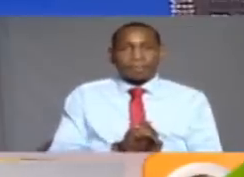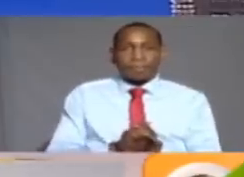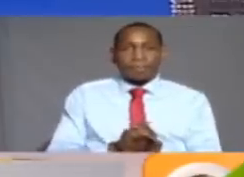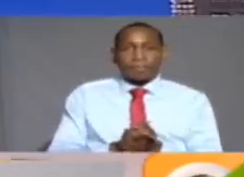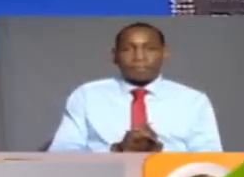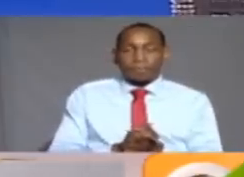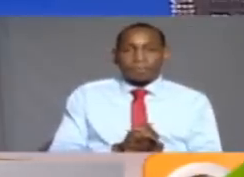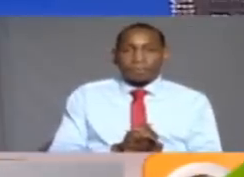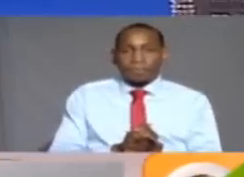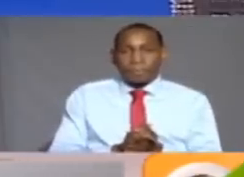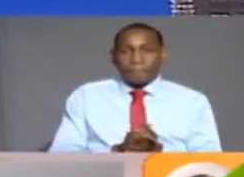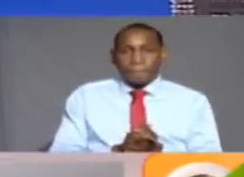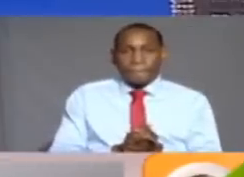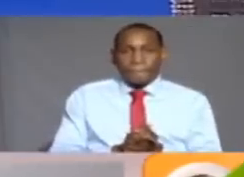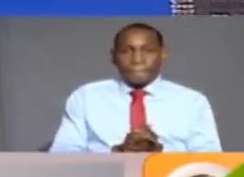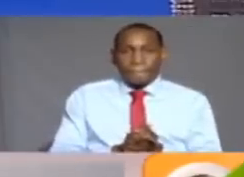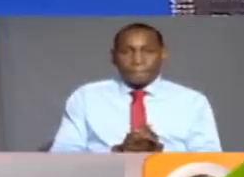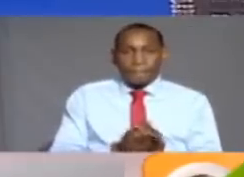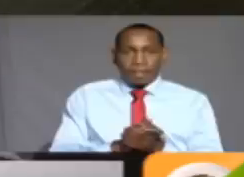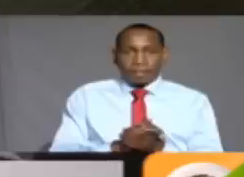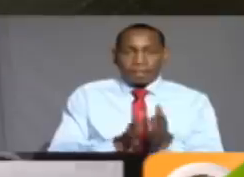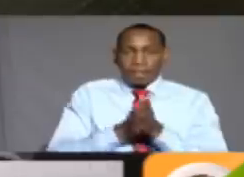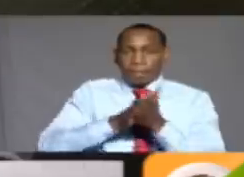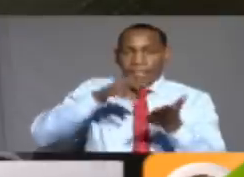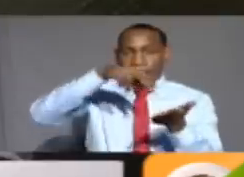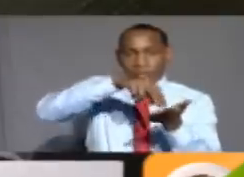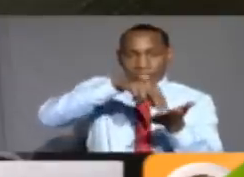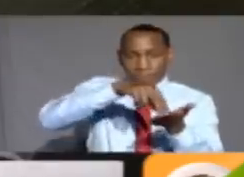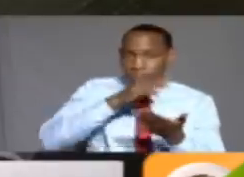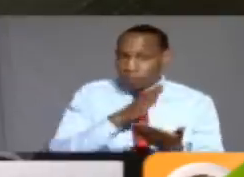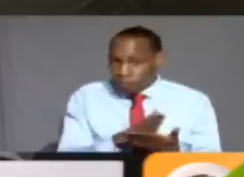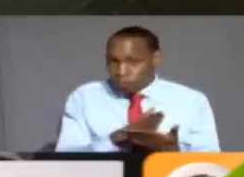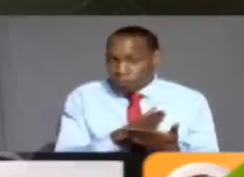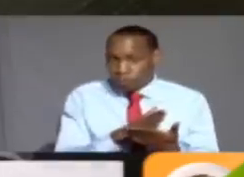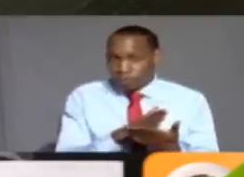studio, presidential candidate, yeah?